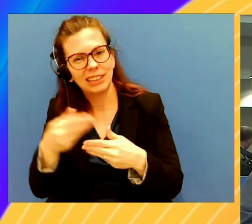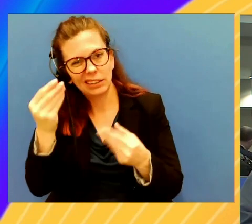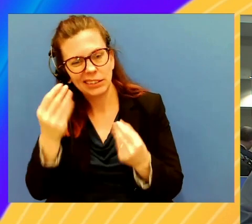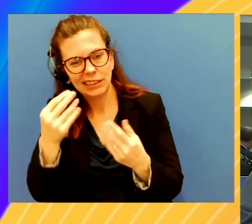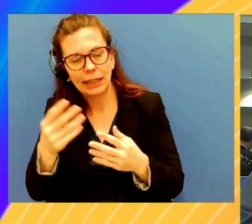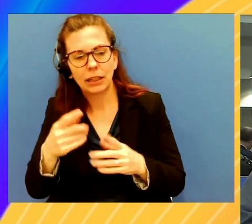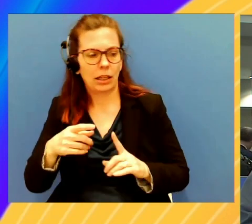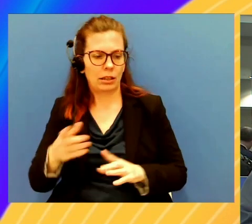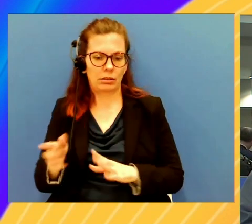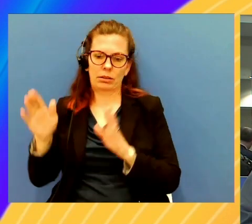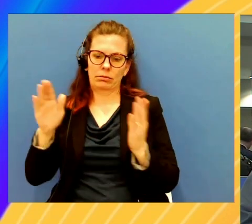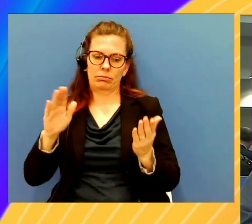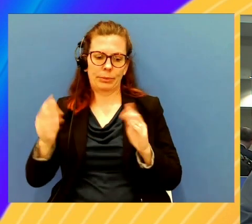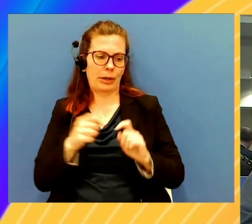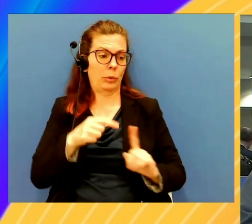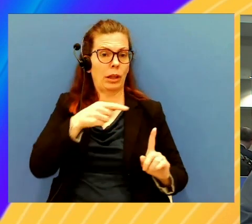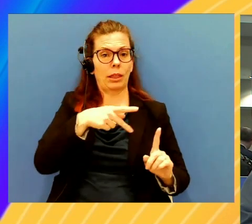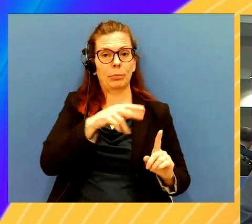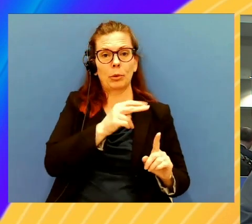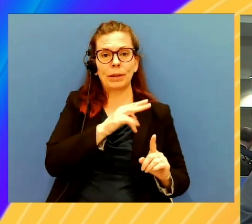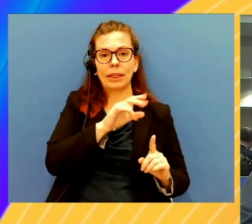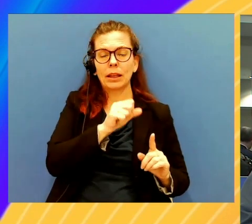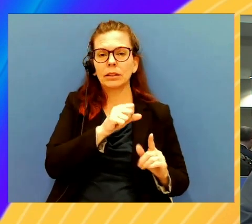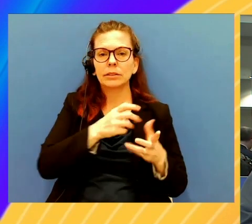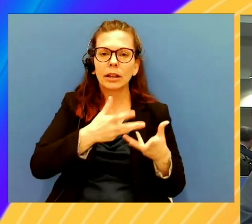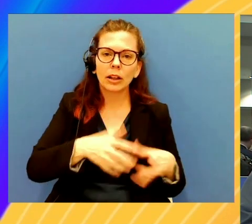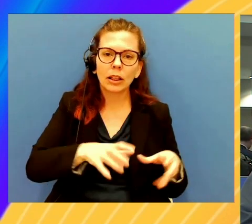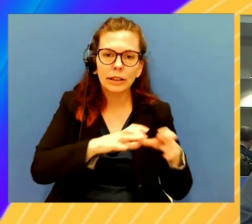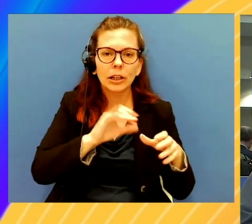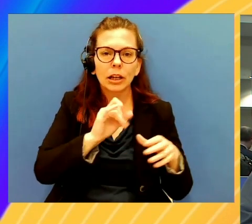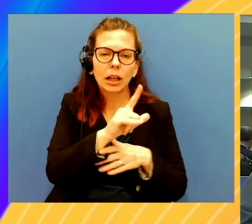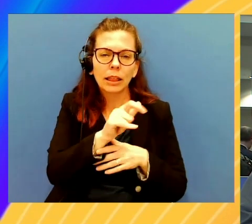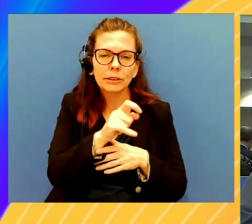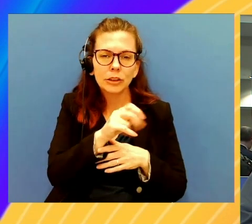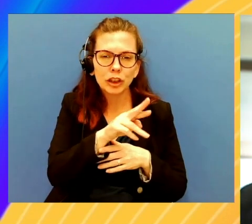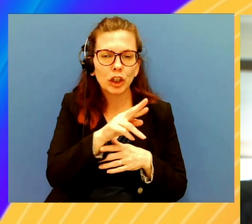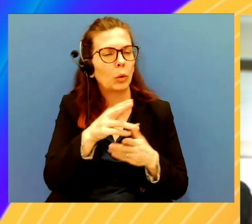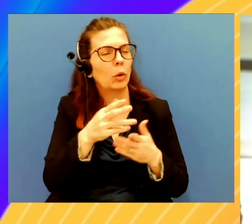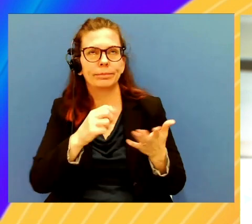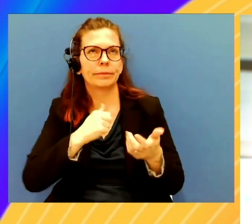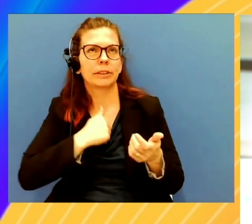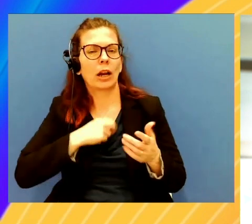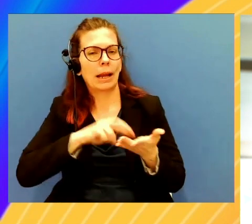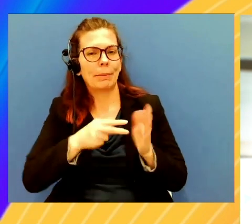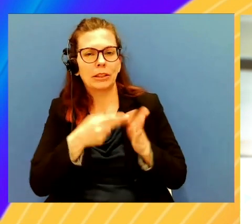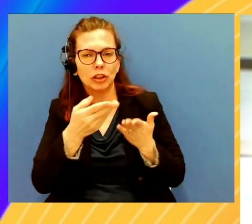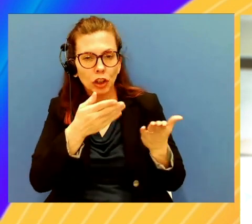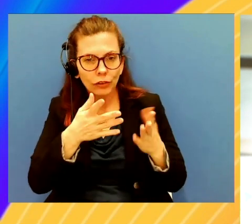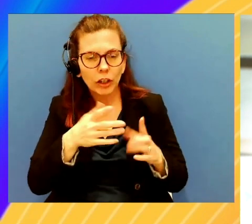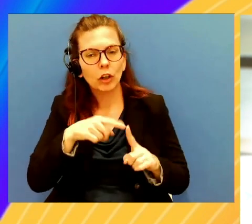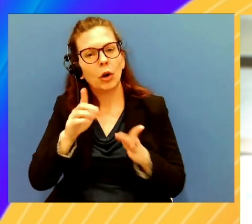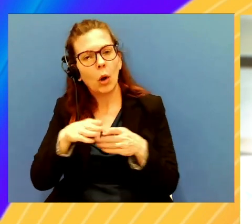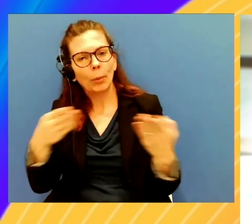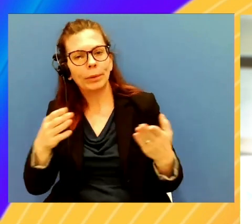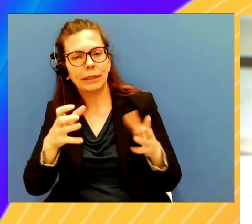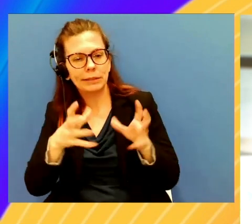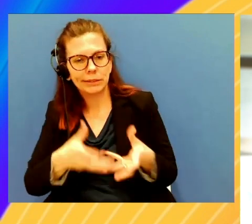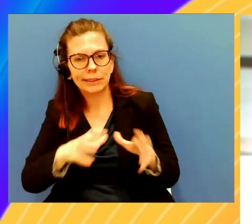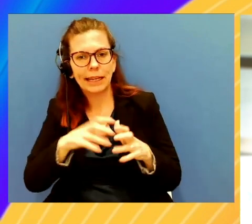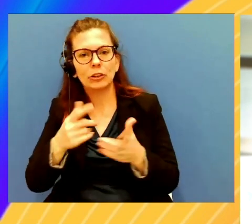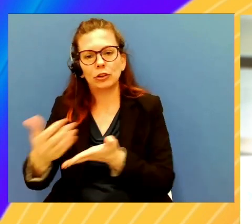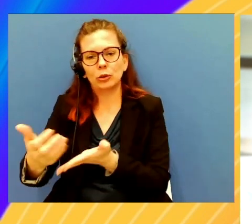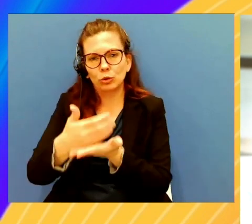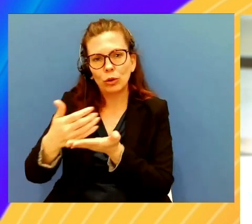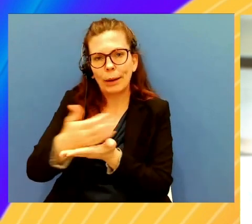have your Prometheus cluster, or Prometheus server, or an OpenTelemetry collector that can go scrape the targets and get the metrics